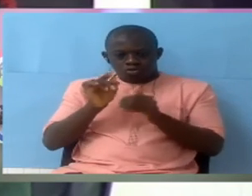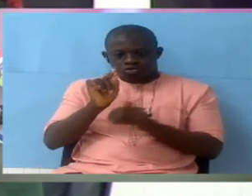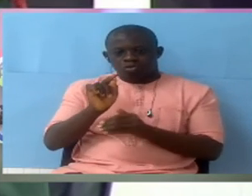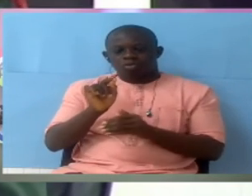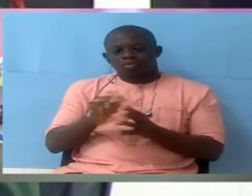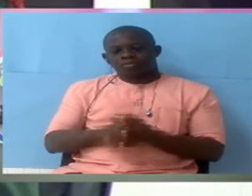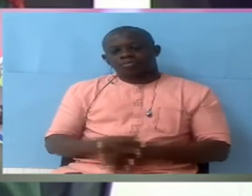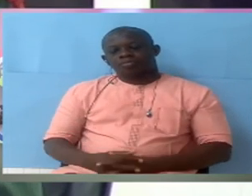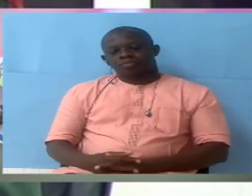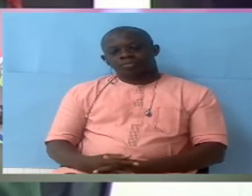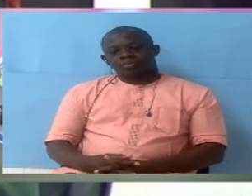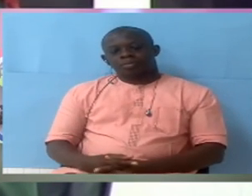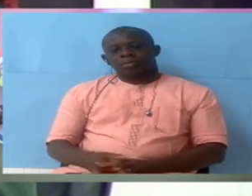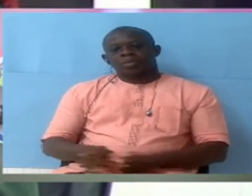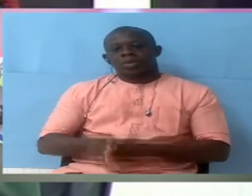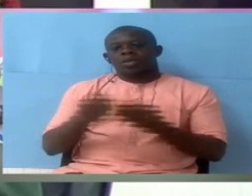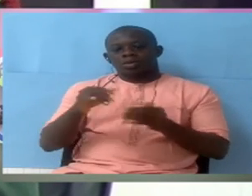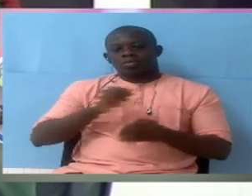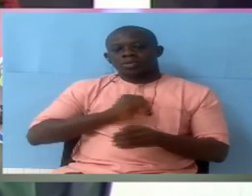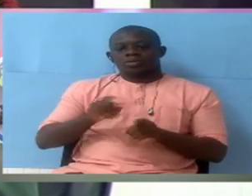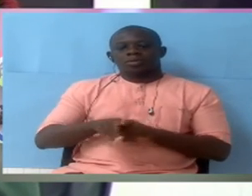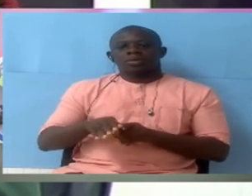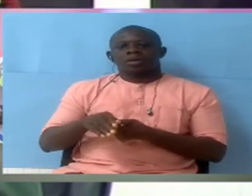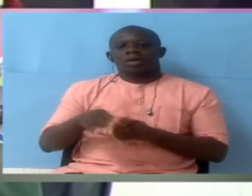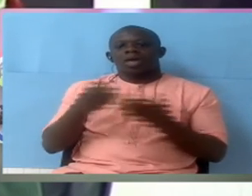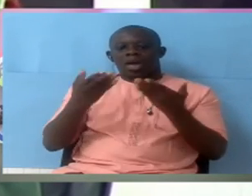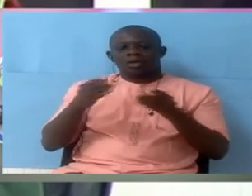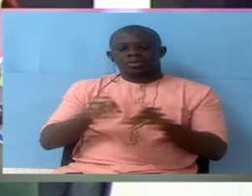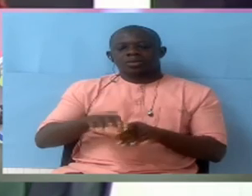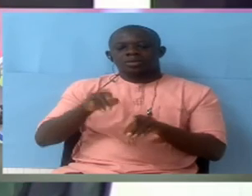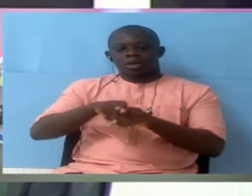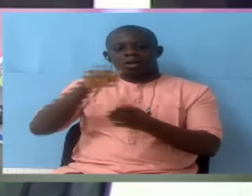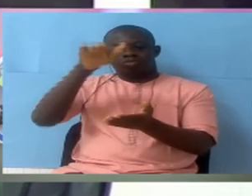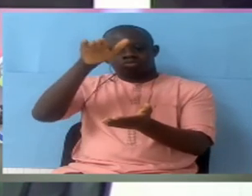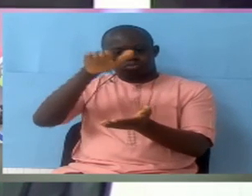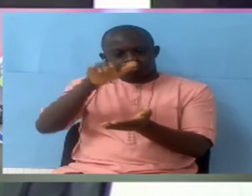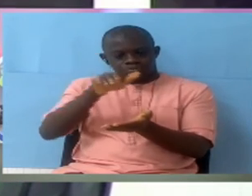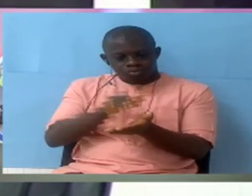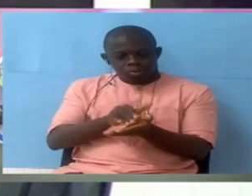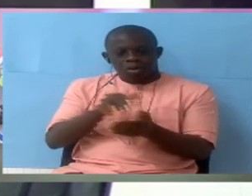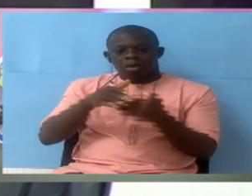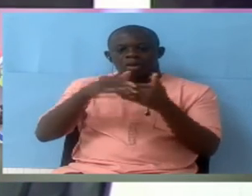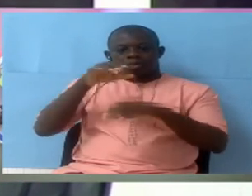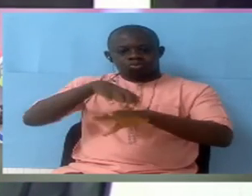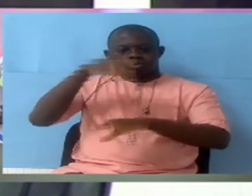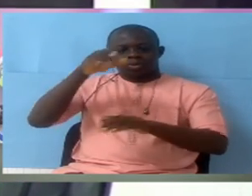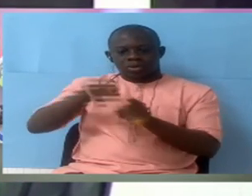dal di yolomal ciene bi. And then my hand started to go down. Suma loxo bi dor nak di wacha.